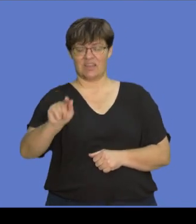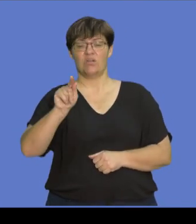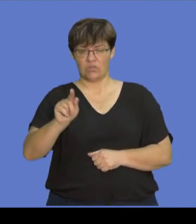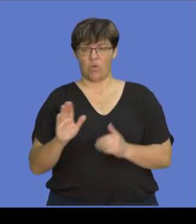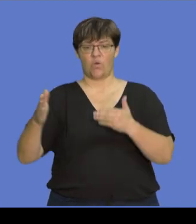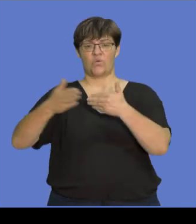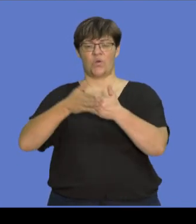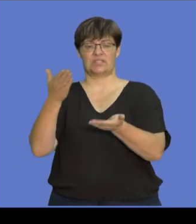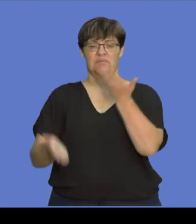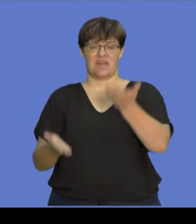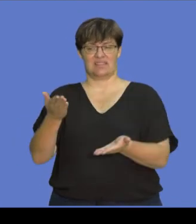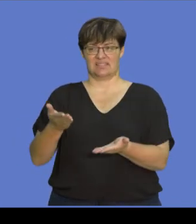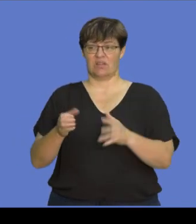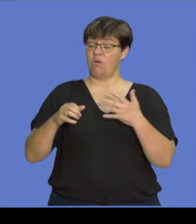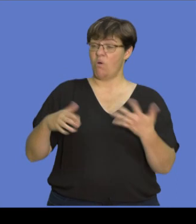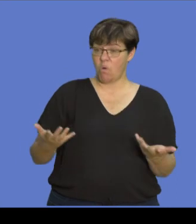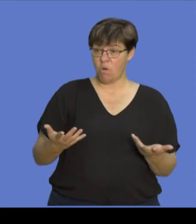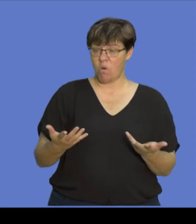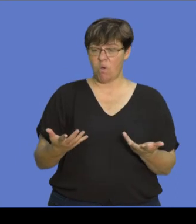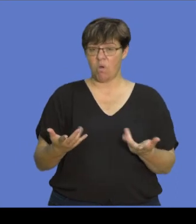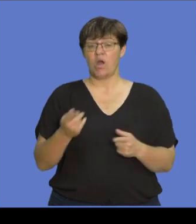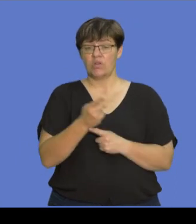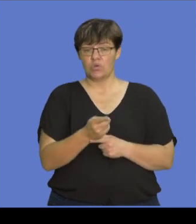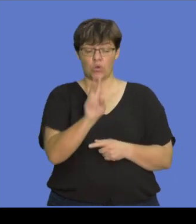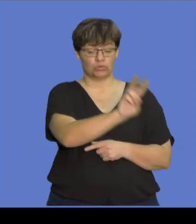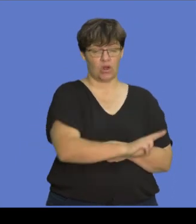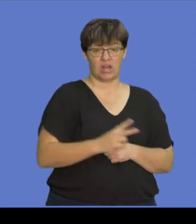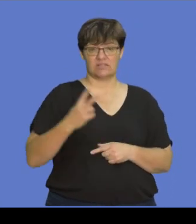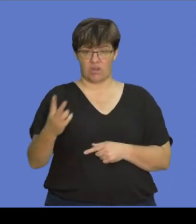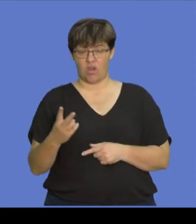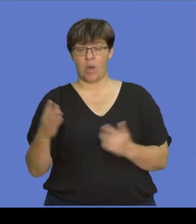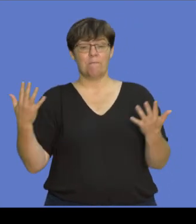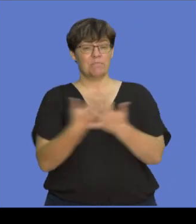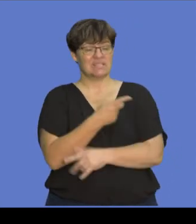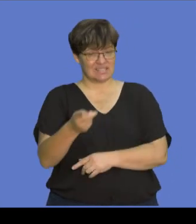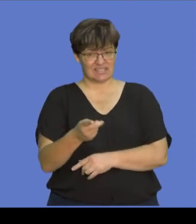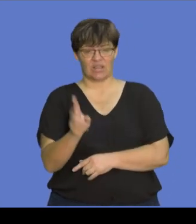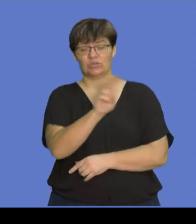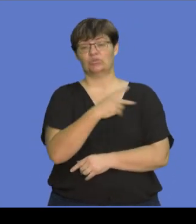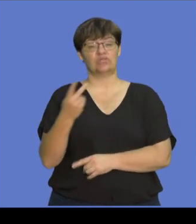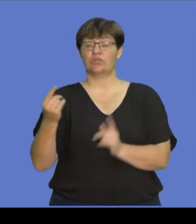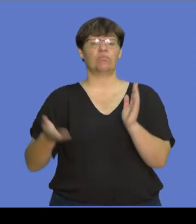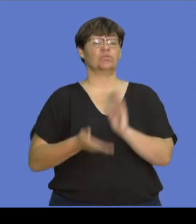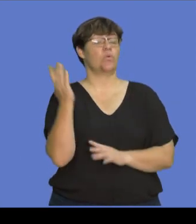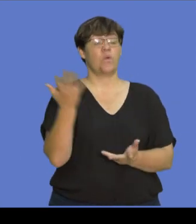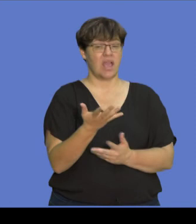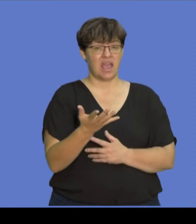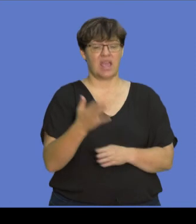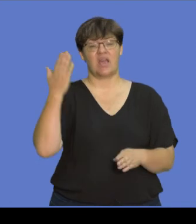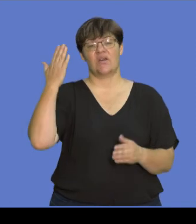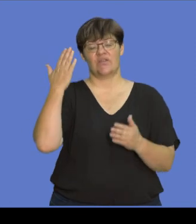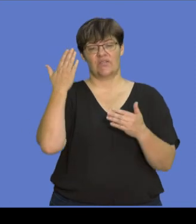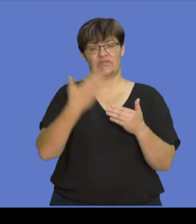closing balance, or the figure that you transfer, your missing figure, which you transfer where? To your finished